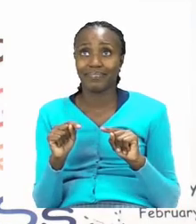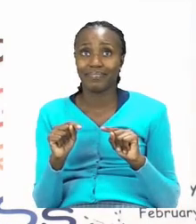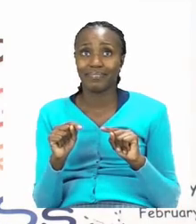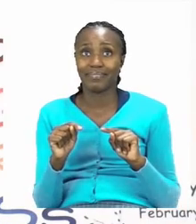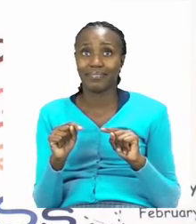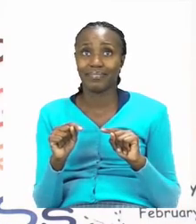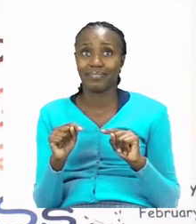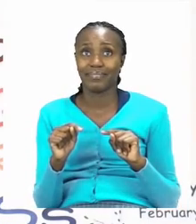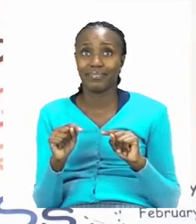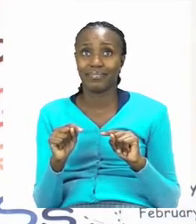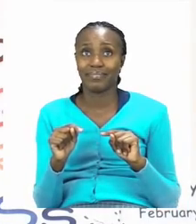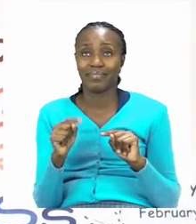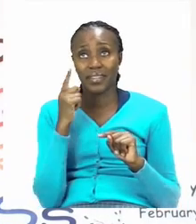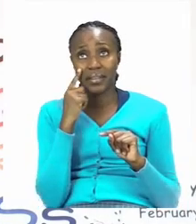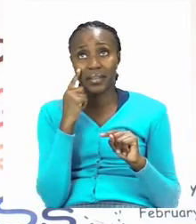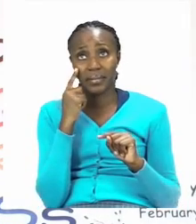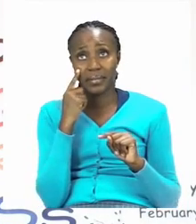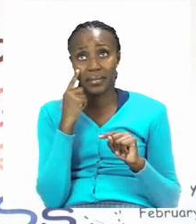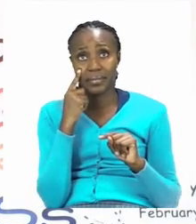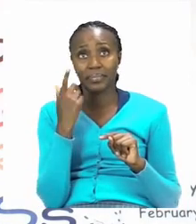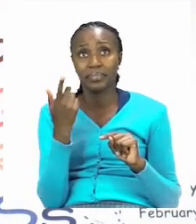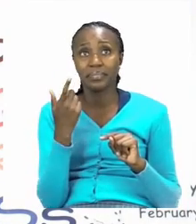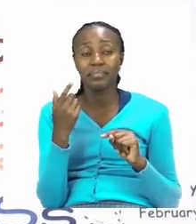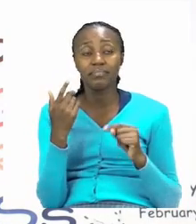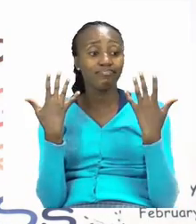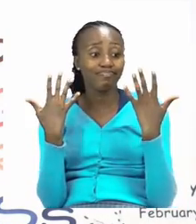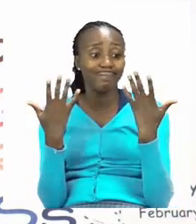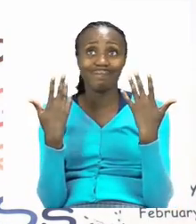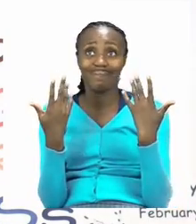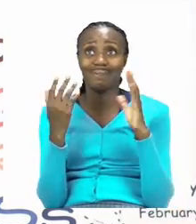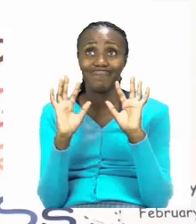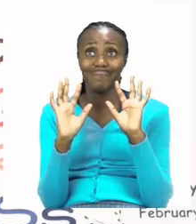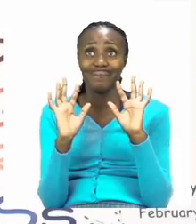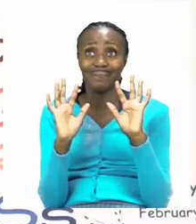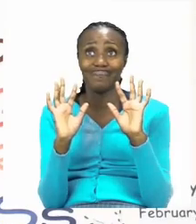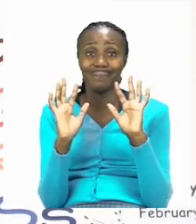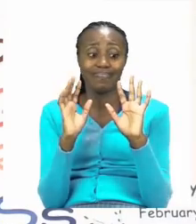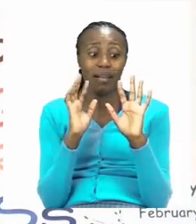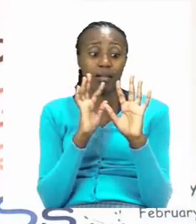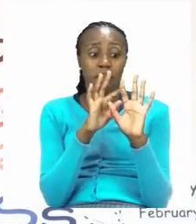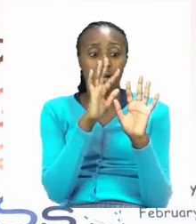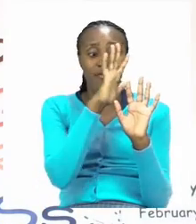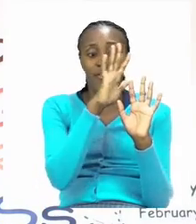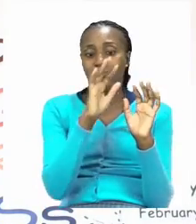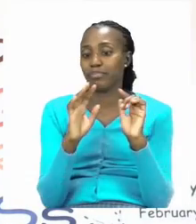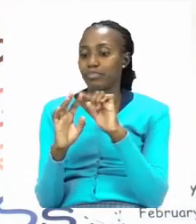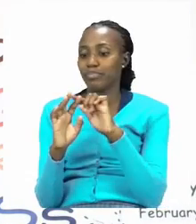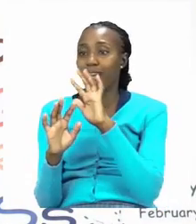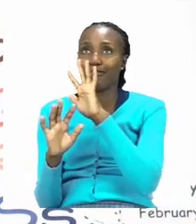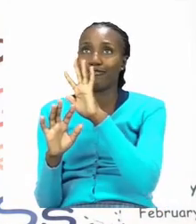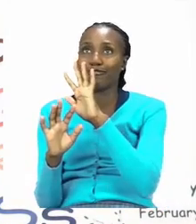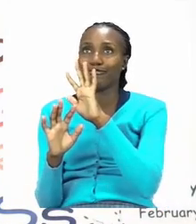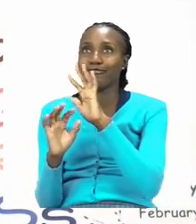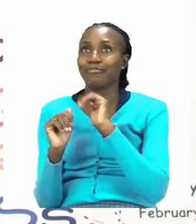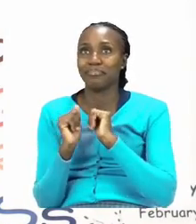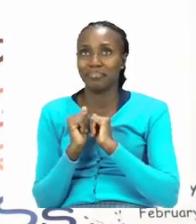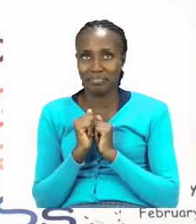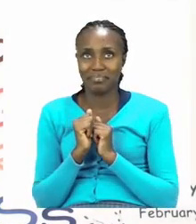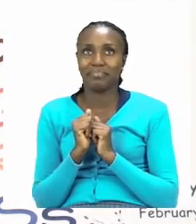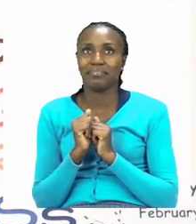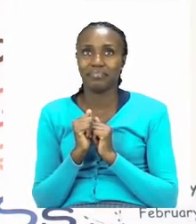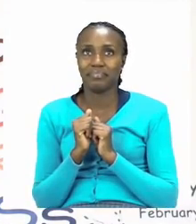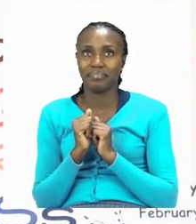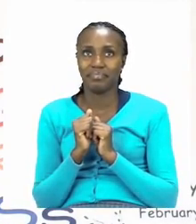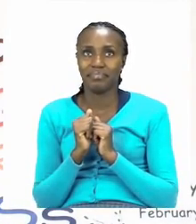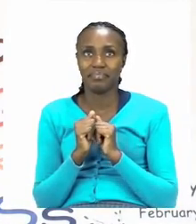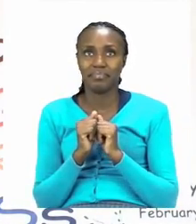drawing balls or stars, I thought we can use something we have on our body, and that is our fingers. So